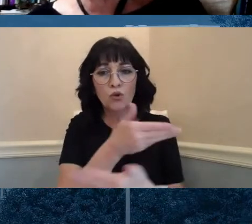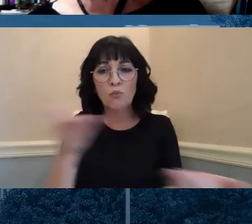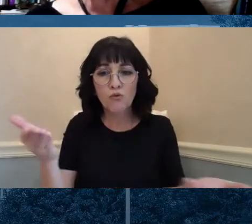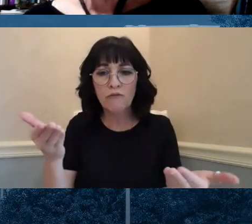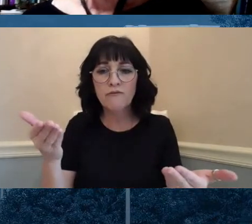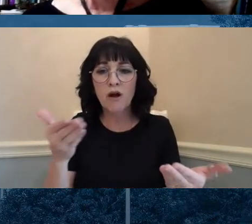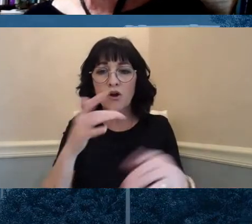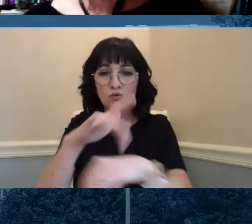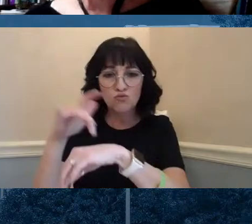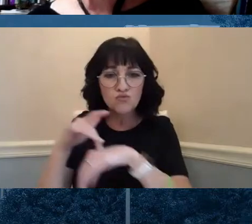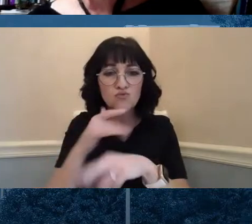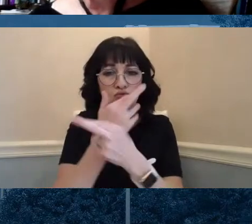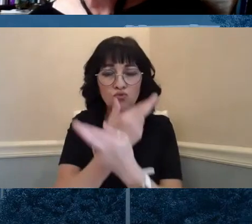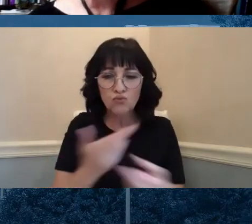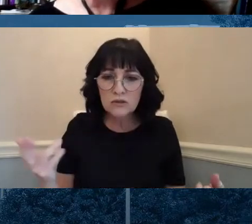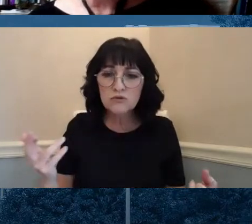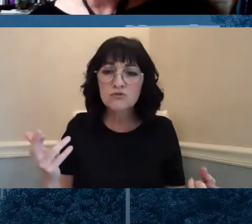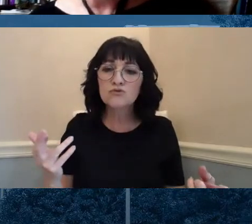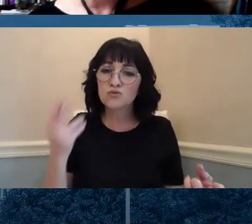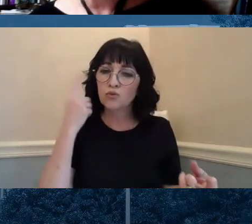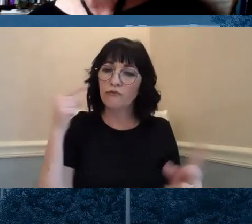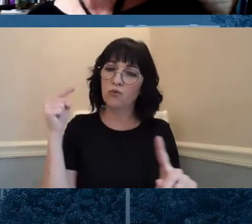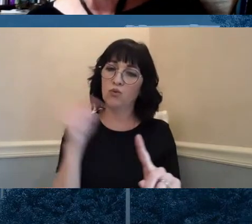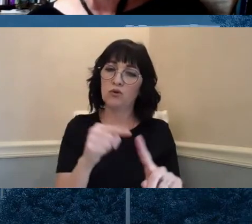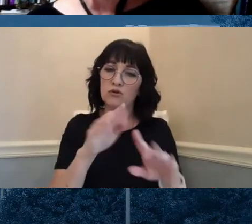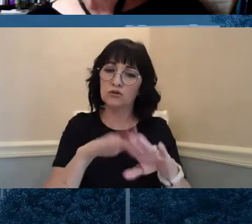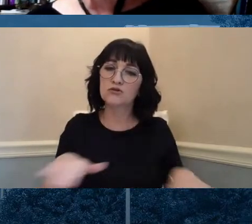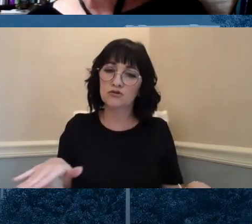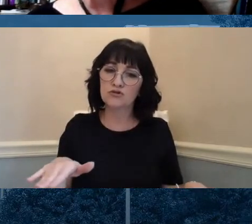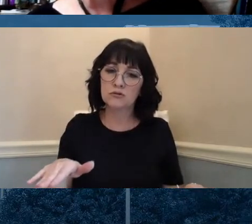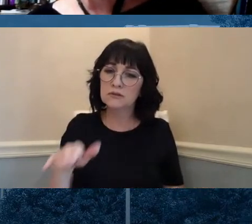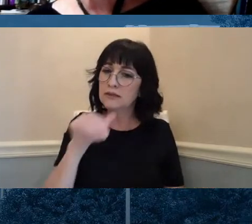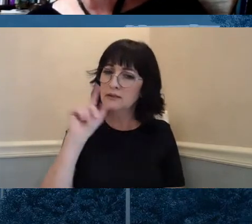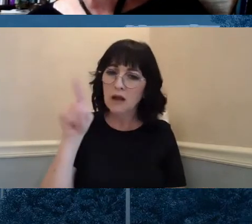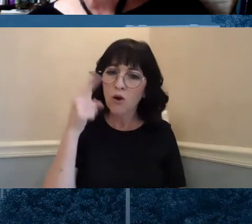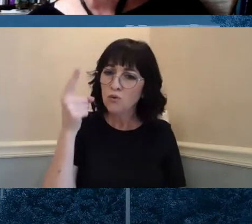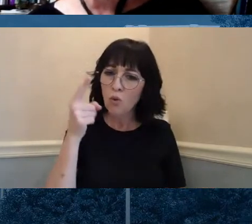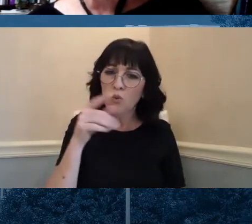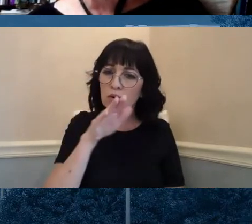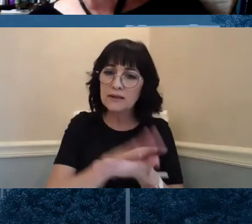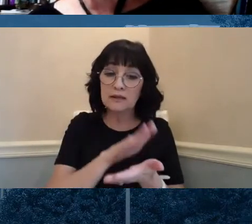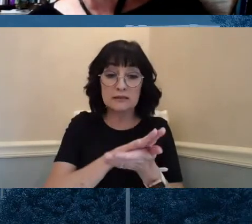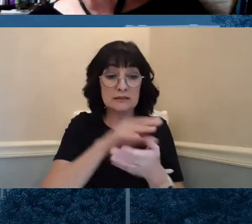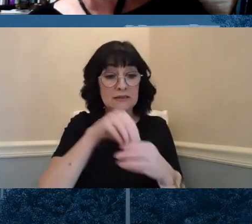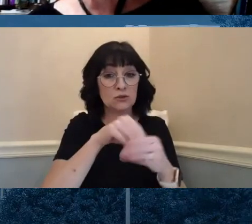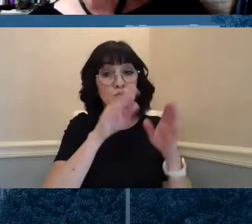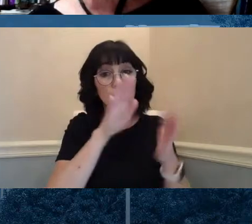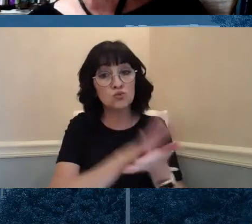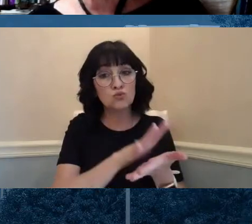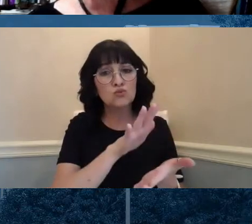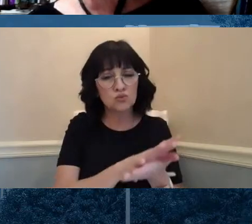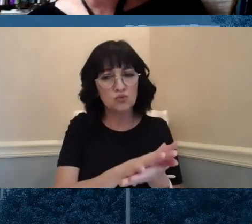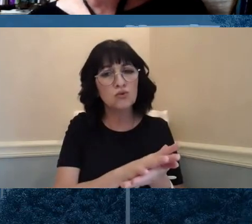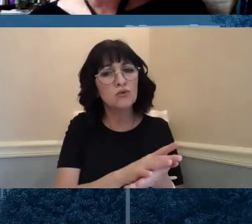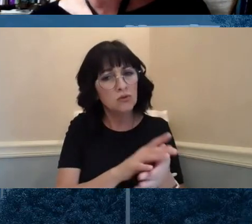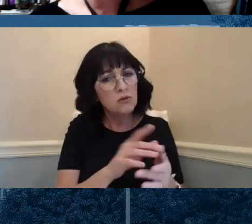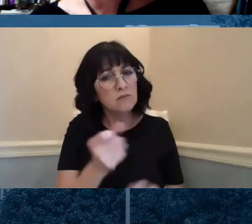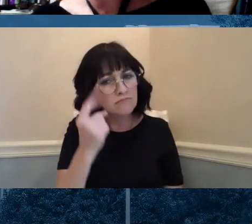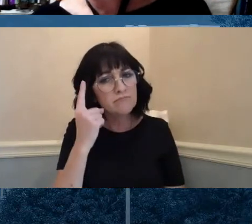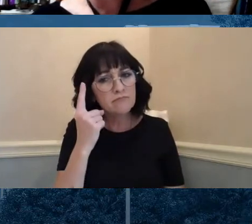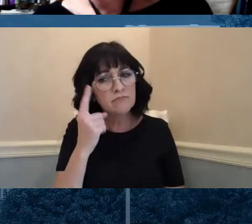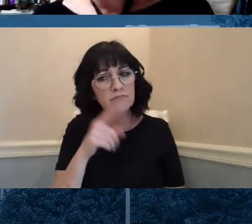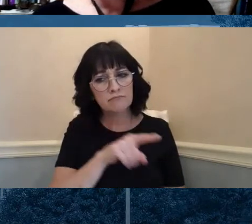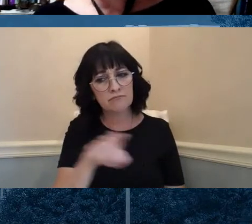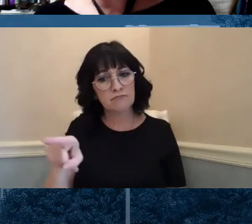our children, not only in the academic realm, but also we are concerned this year about the physical and social and